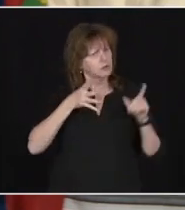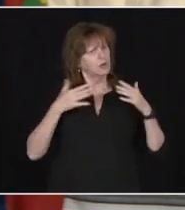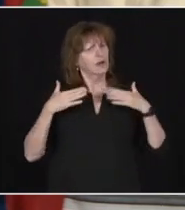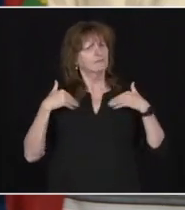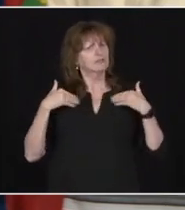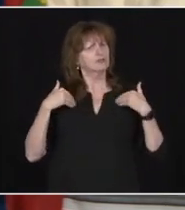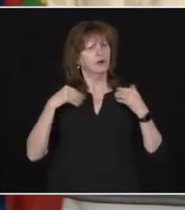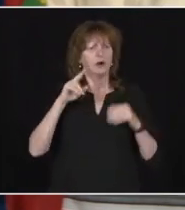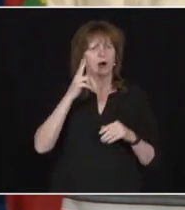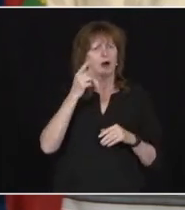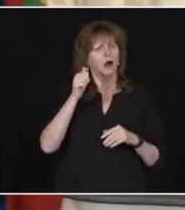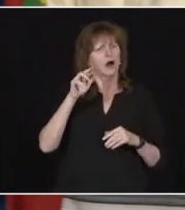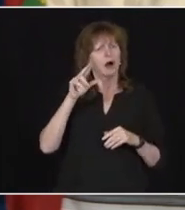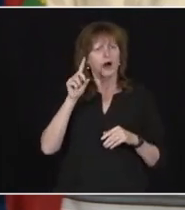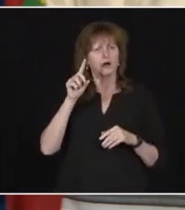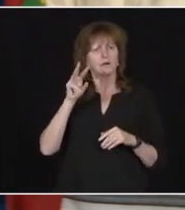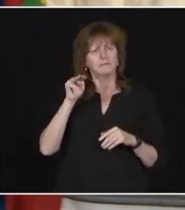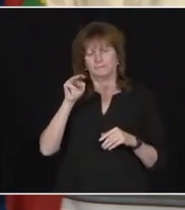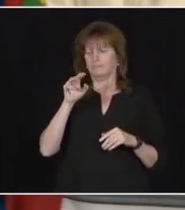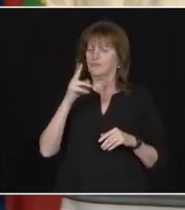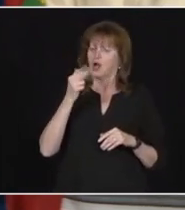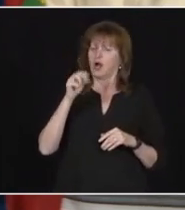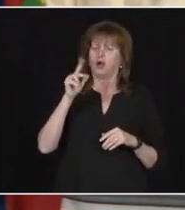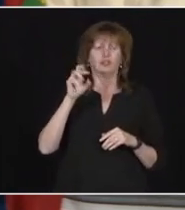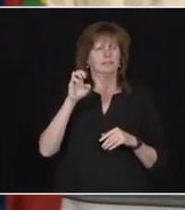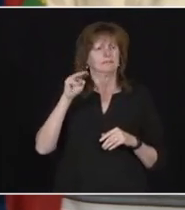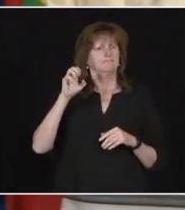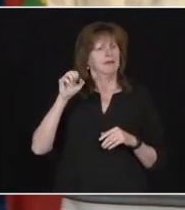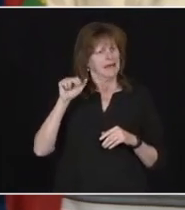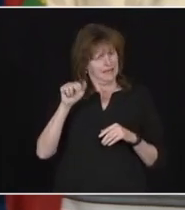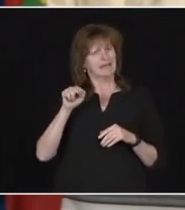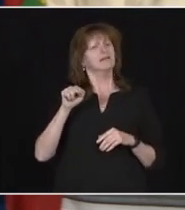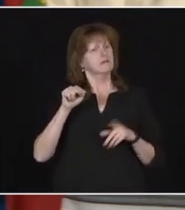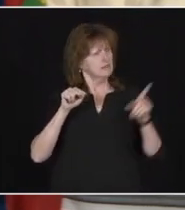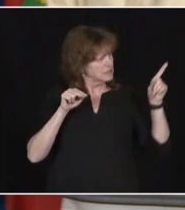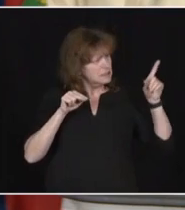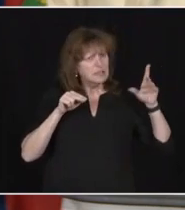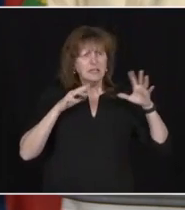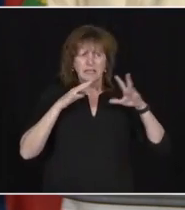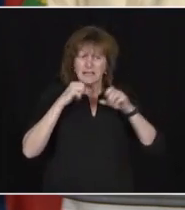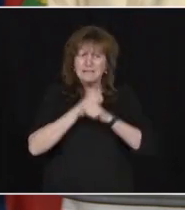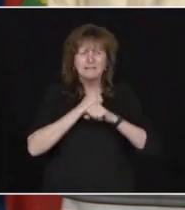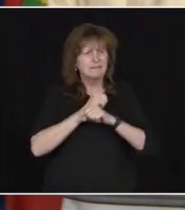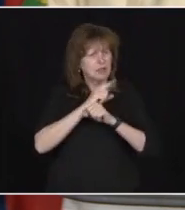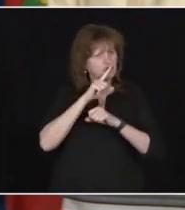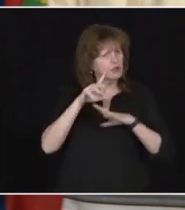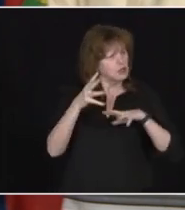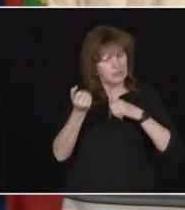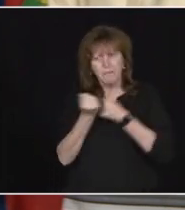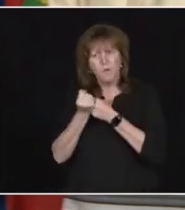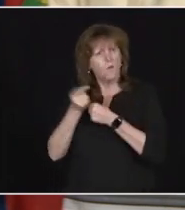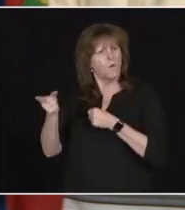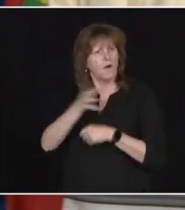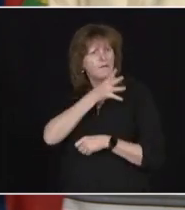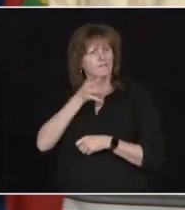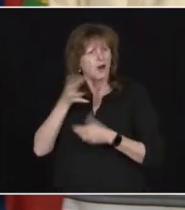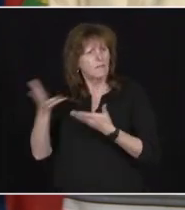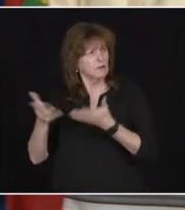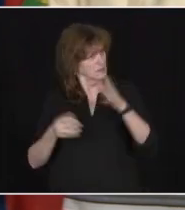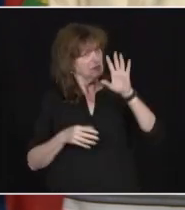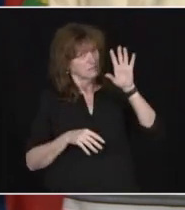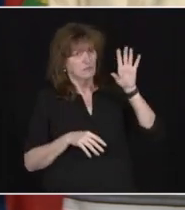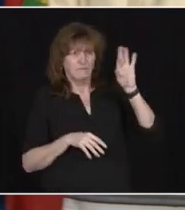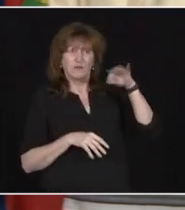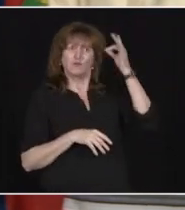sector, demanding a fair share for our hardworking farmers. We need the federal government to step up and increase support for